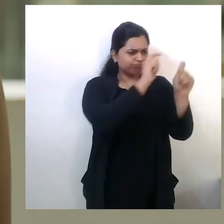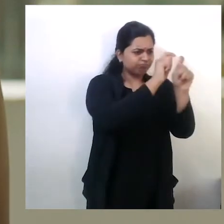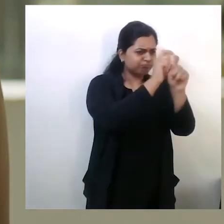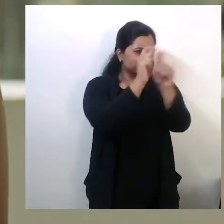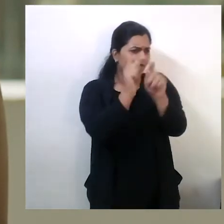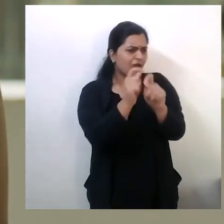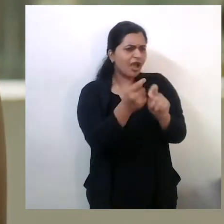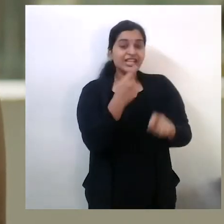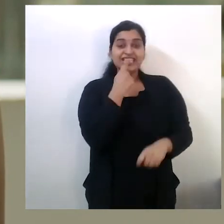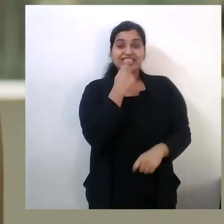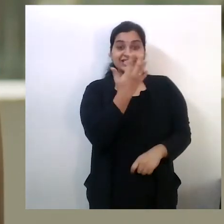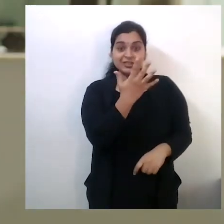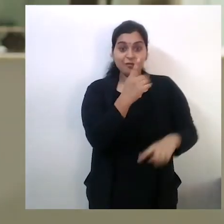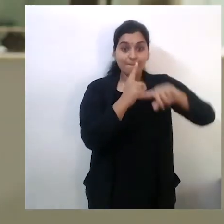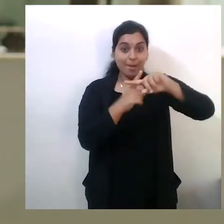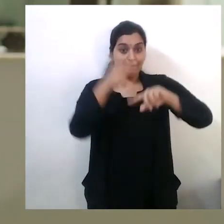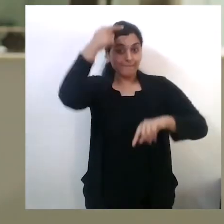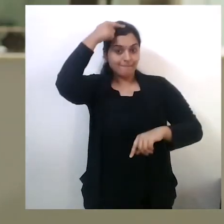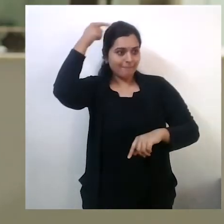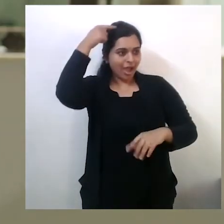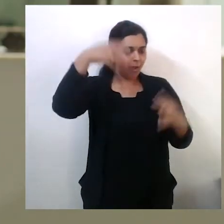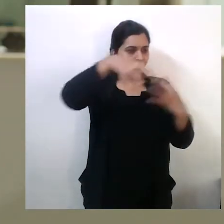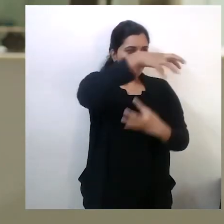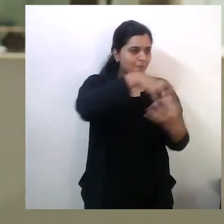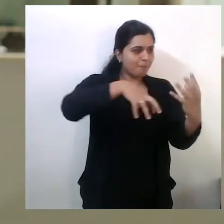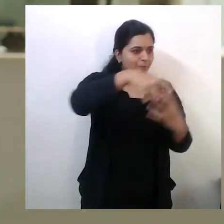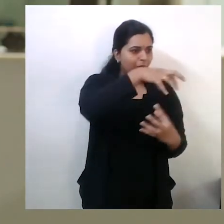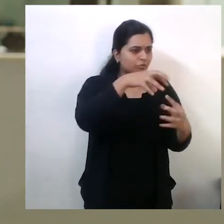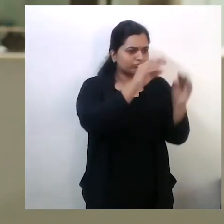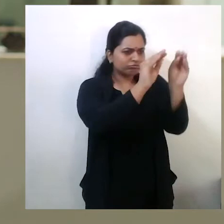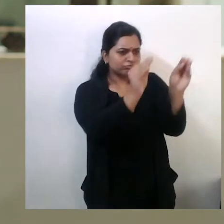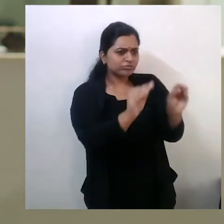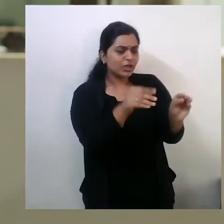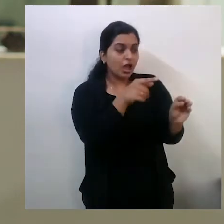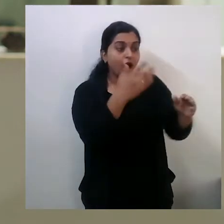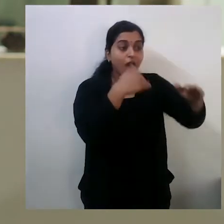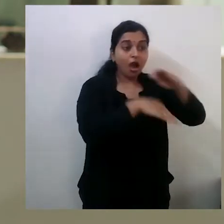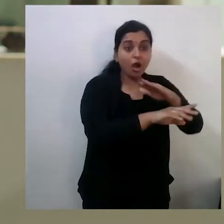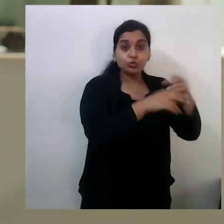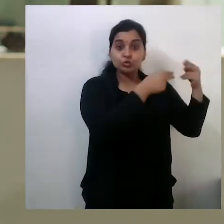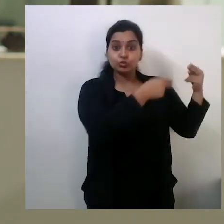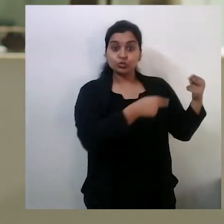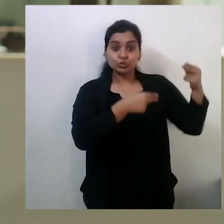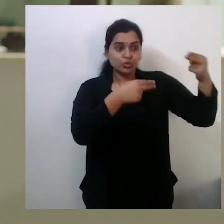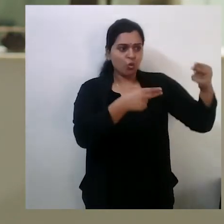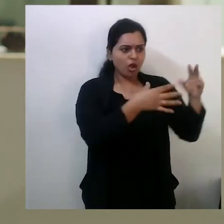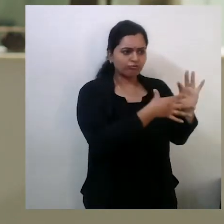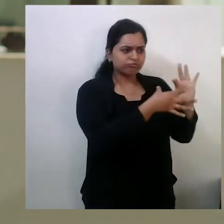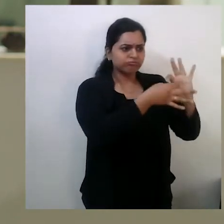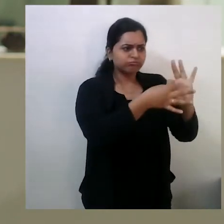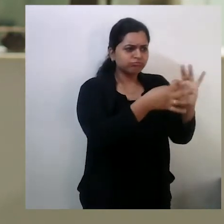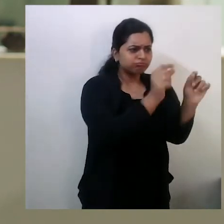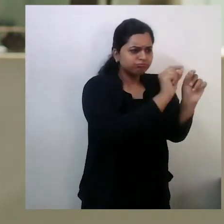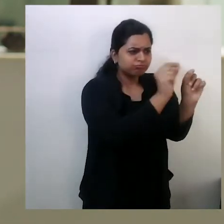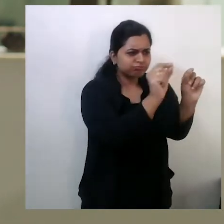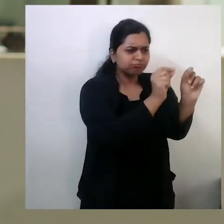this silver-black contrast. Some designs also narrate folk and mythical tales which are often hidden inside the jar or